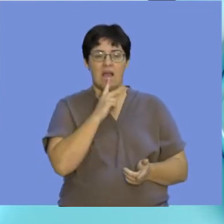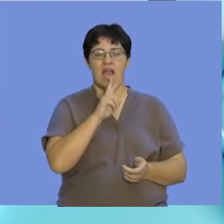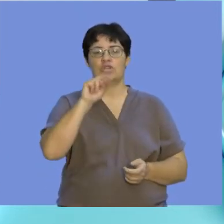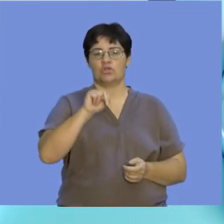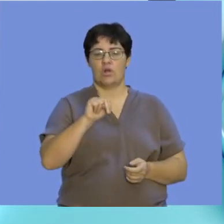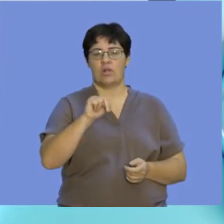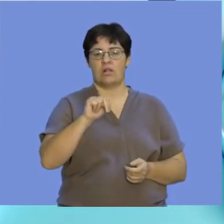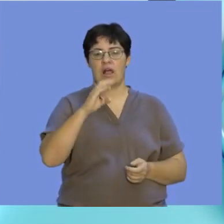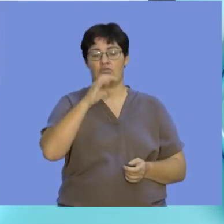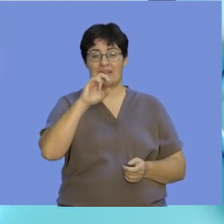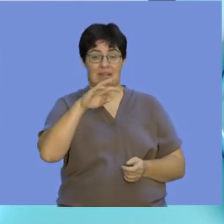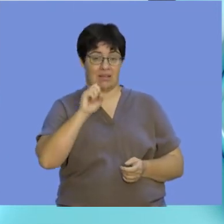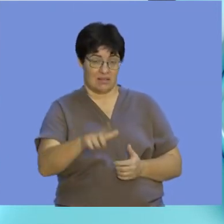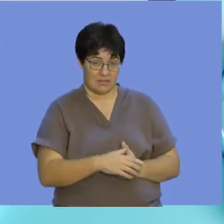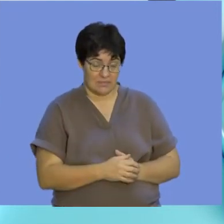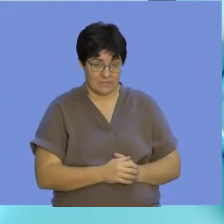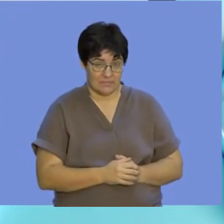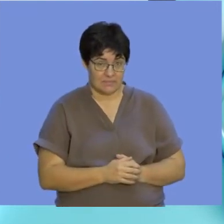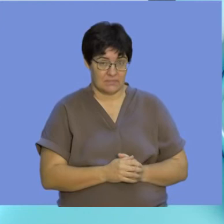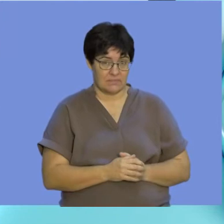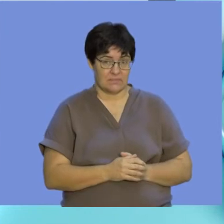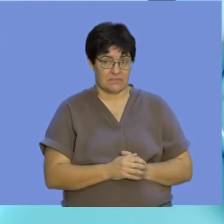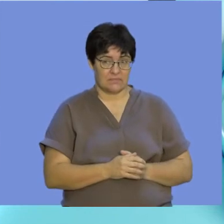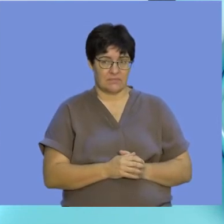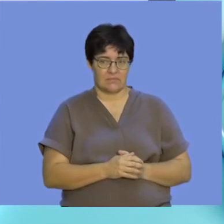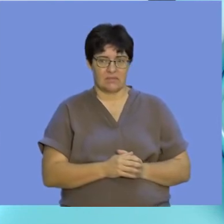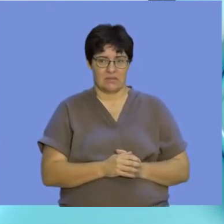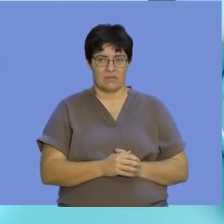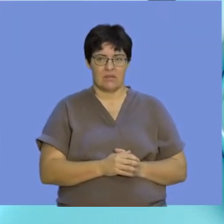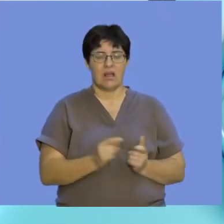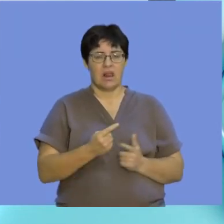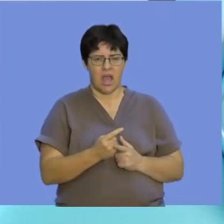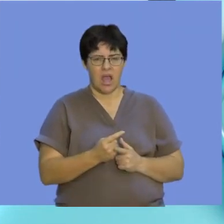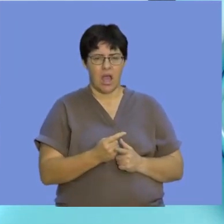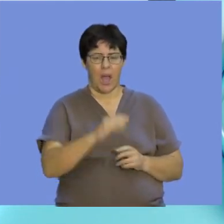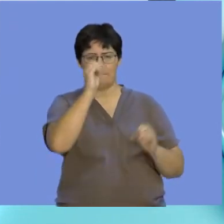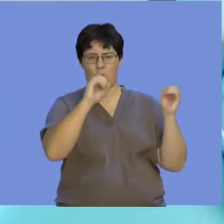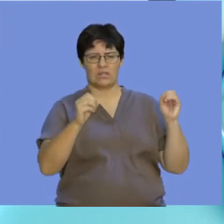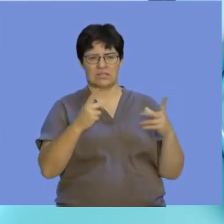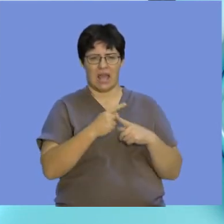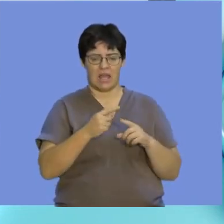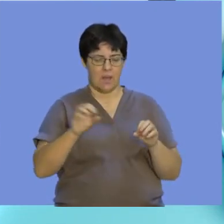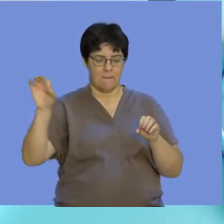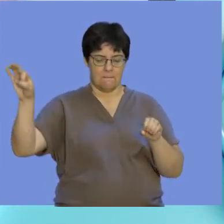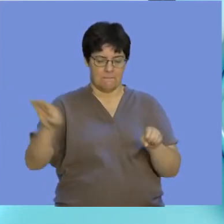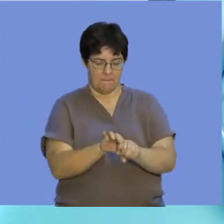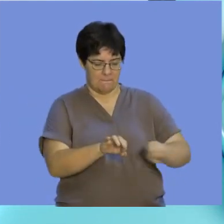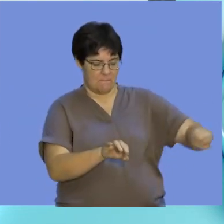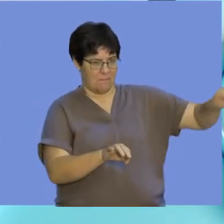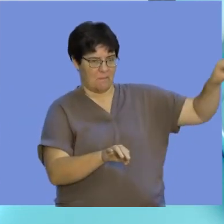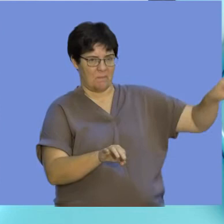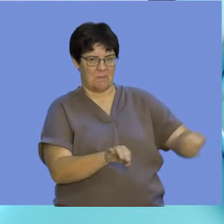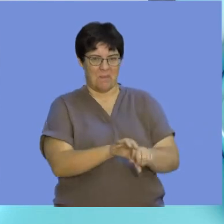it's a good thing to look up online. It's those toys with the 5 little balls, and they swing backwards and forwards.